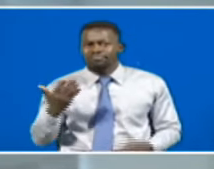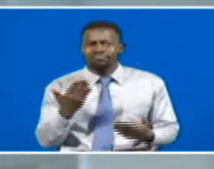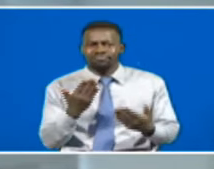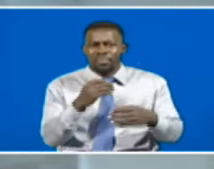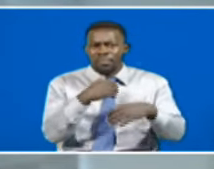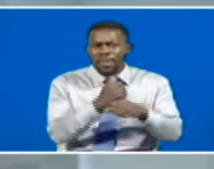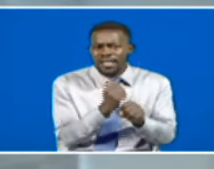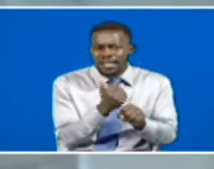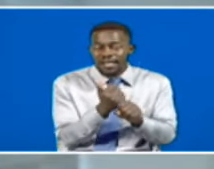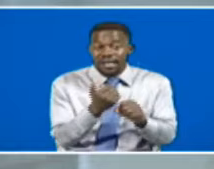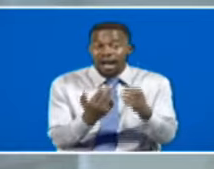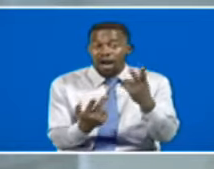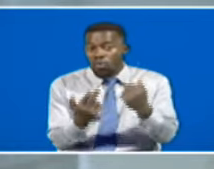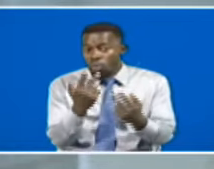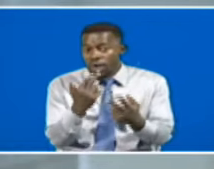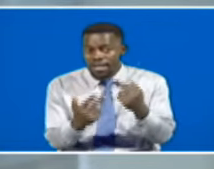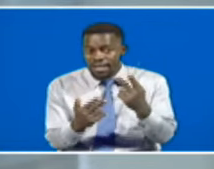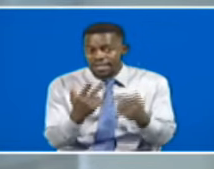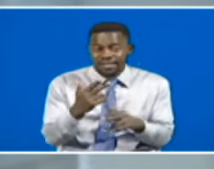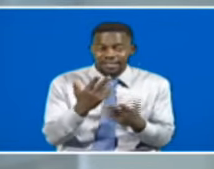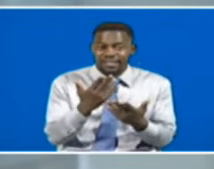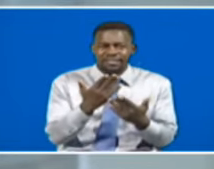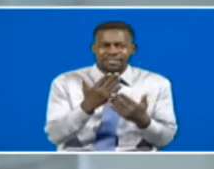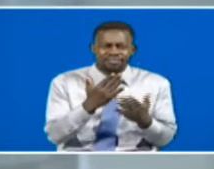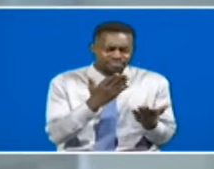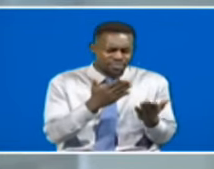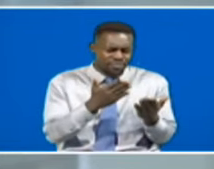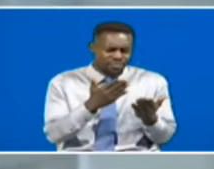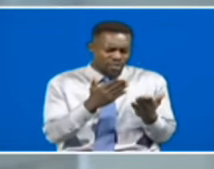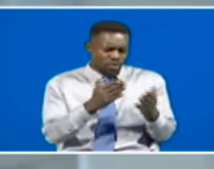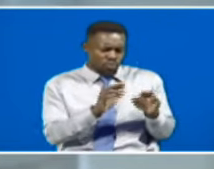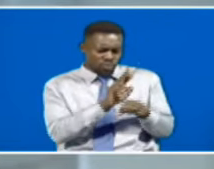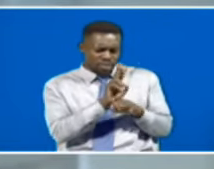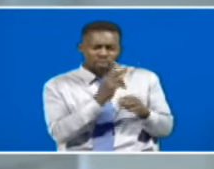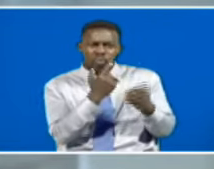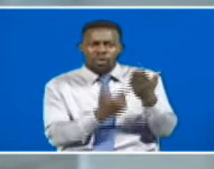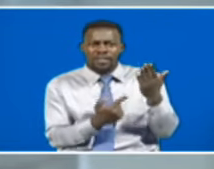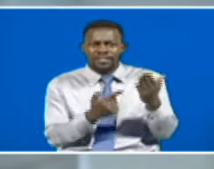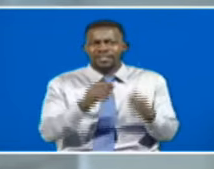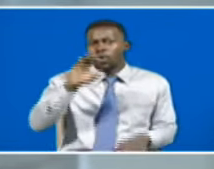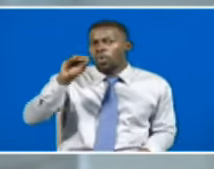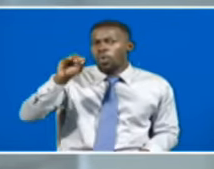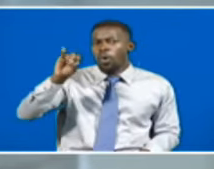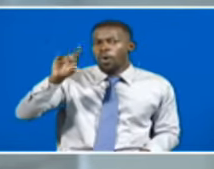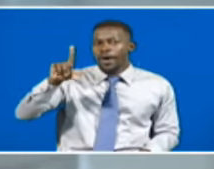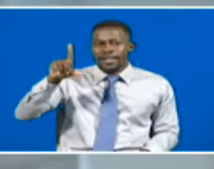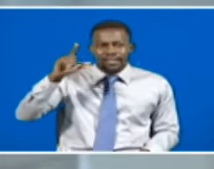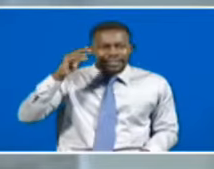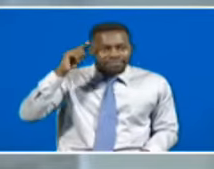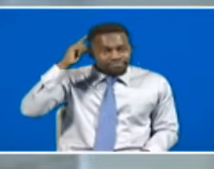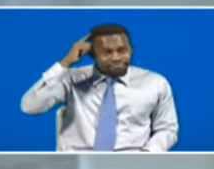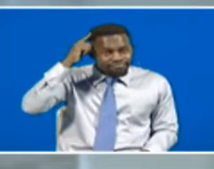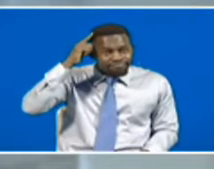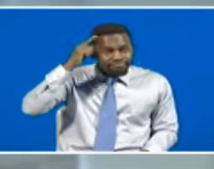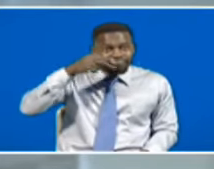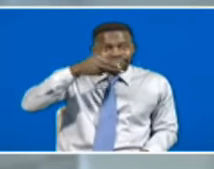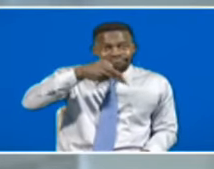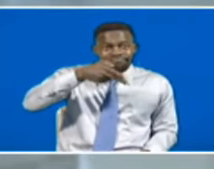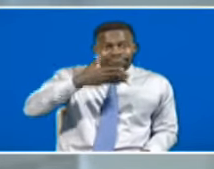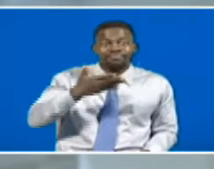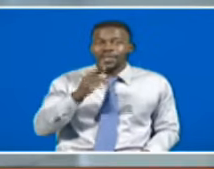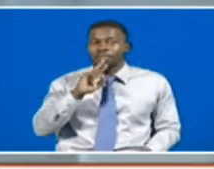use used engine oil as fuel, whose disposal is also a challenge in Kenya. Clement Masombo with our